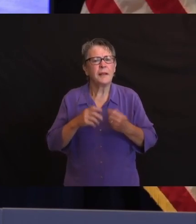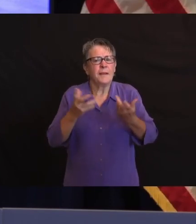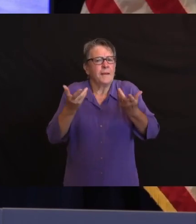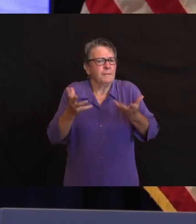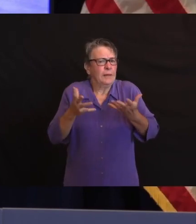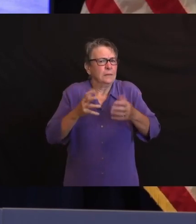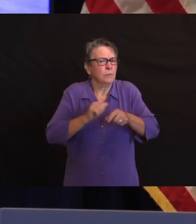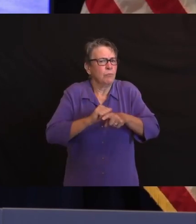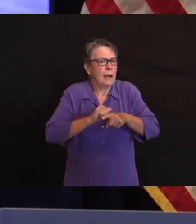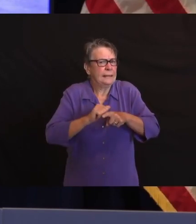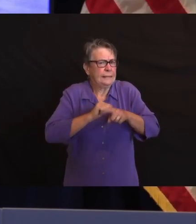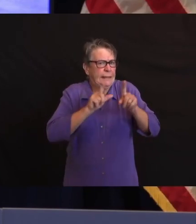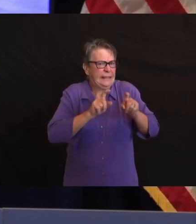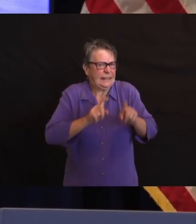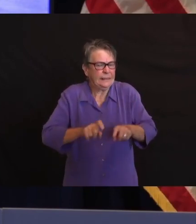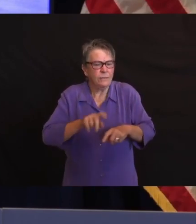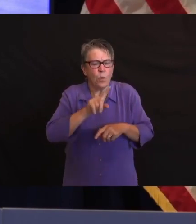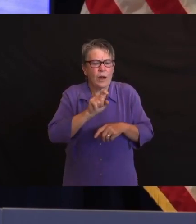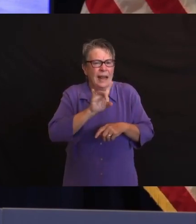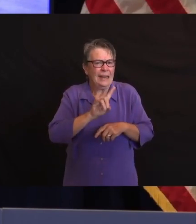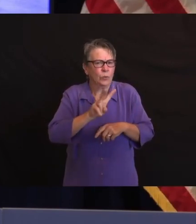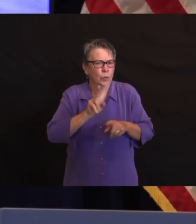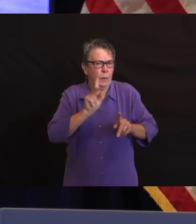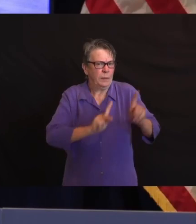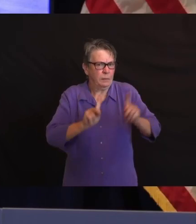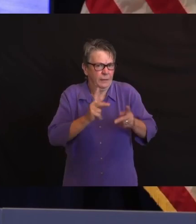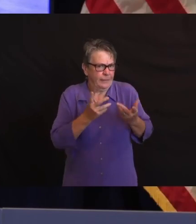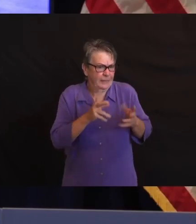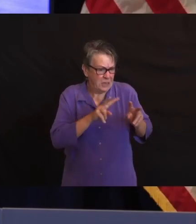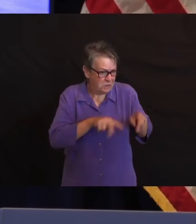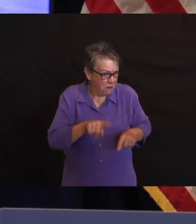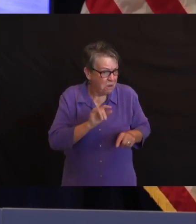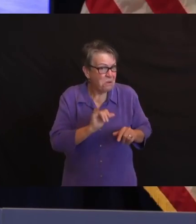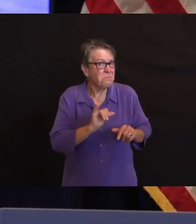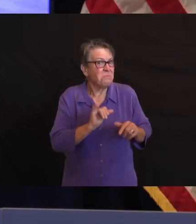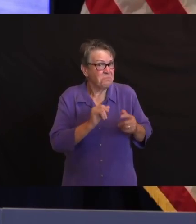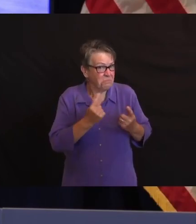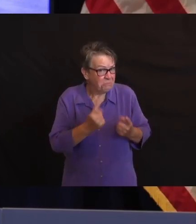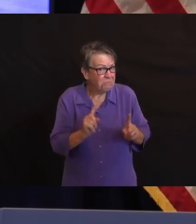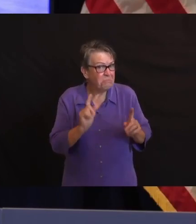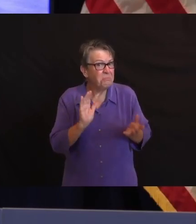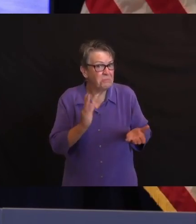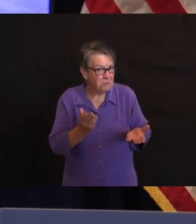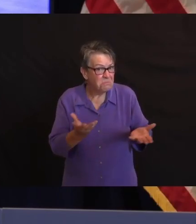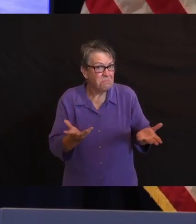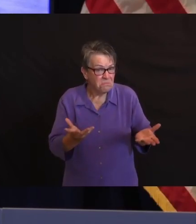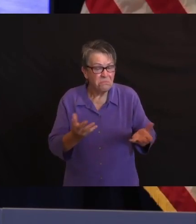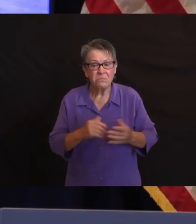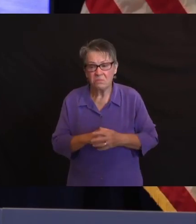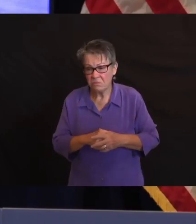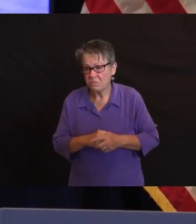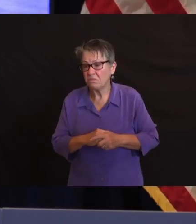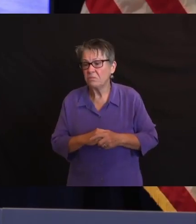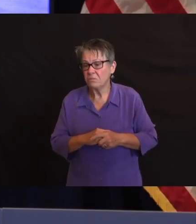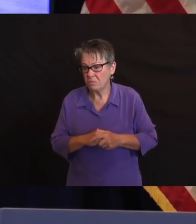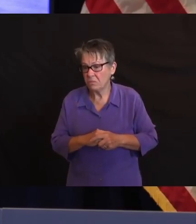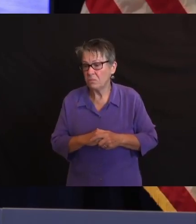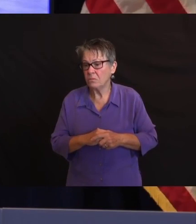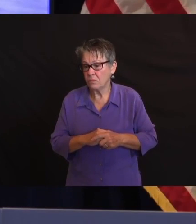$5. Moving on to my daily report, as the governor shared, our hospitals reported 421